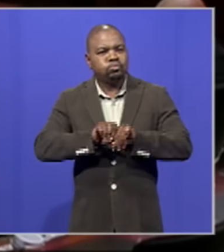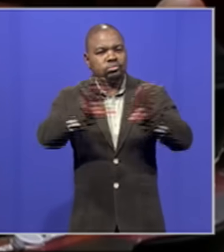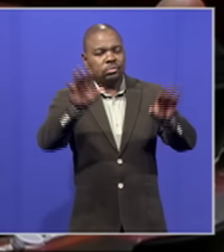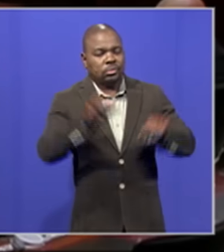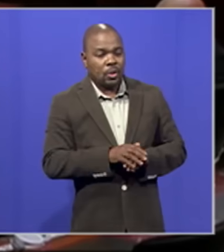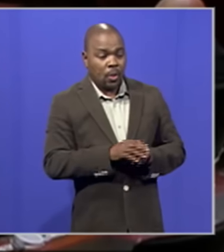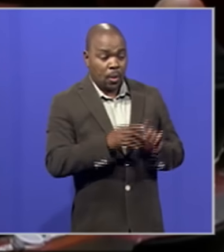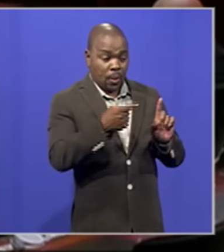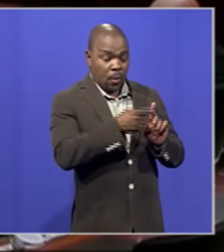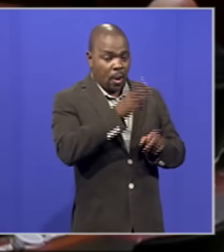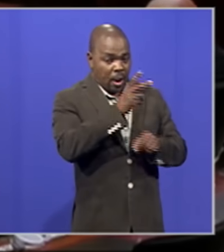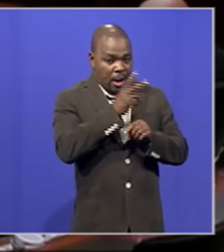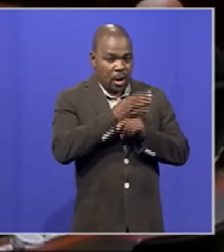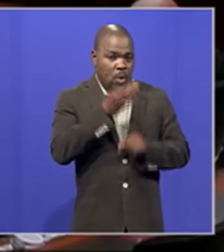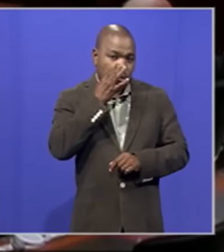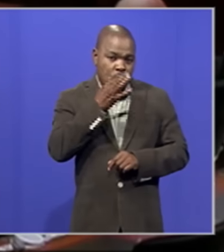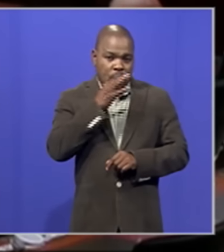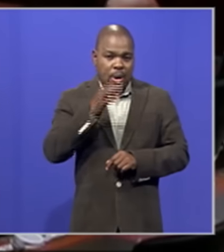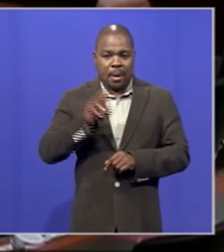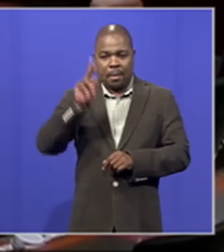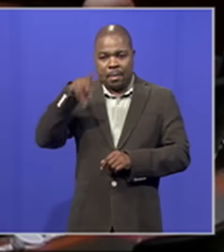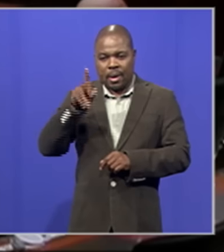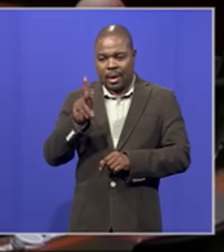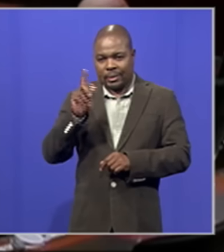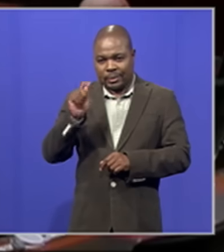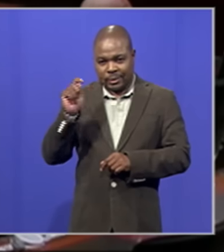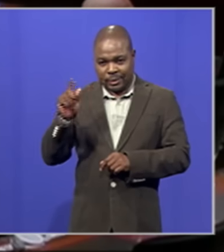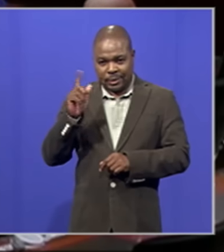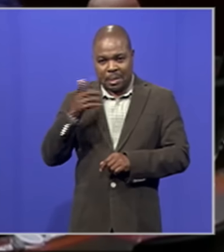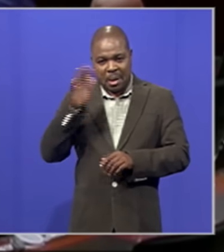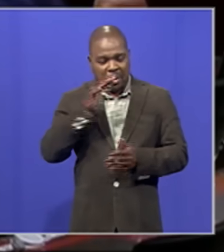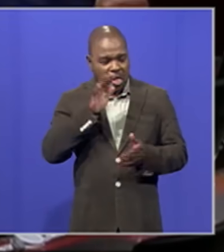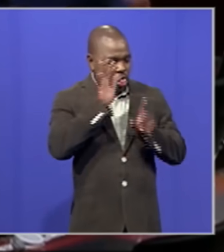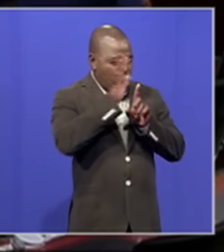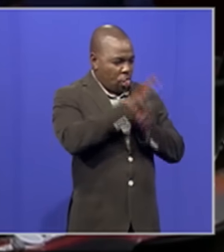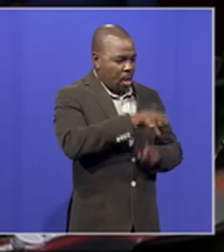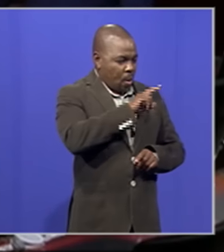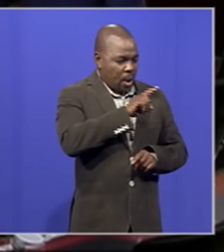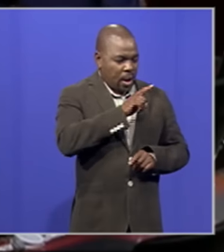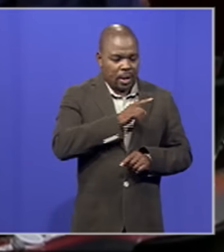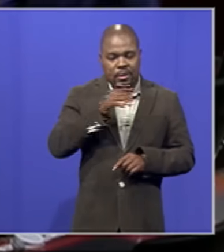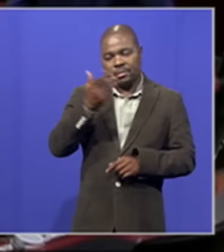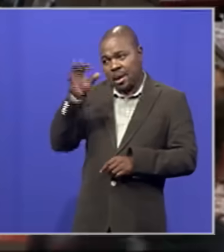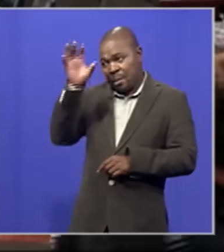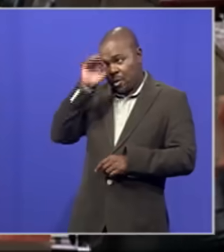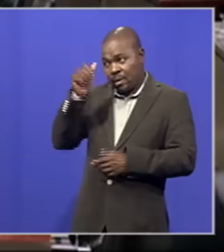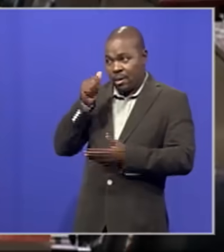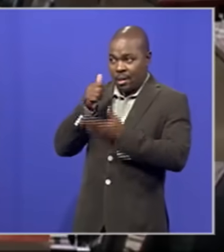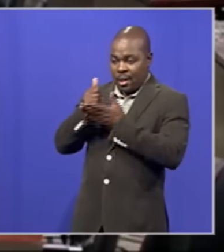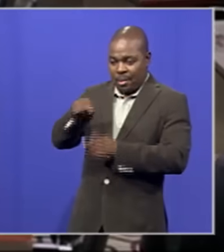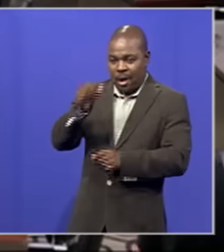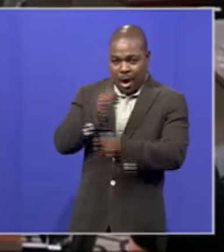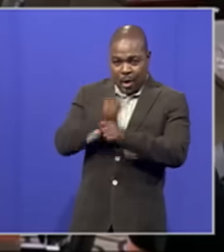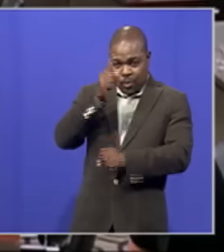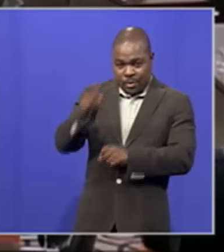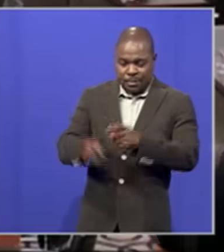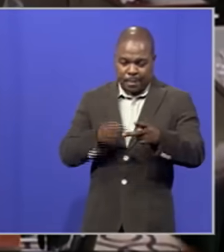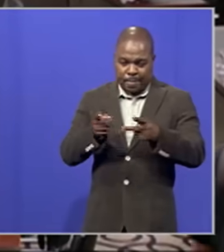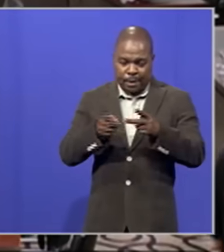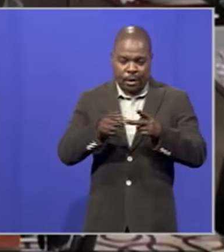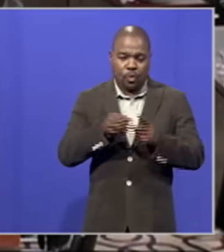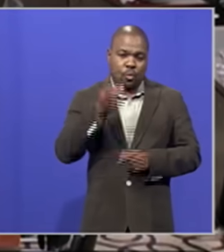o bolela gape gore PKTT e hwela fela gore e thušitše ba ditirelo tša sephodisa sa Afrika Borwa ka Gauteng. O tlaleleditše